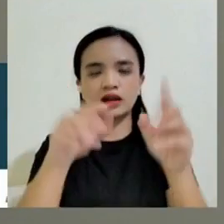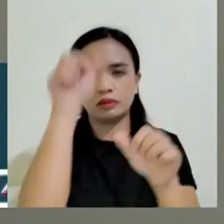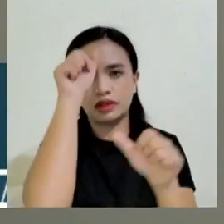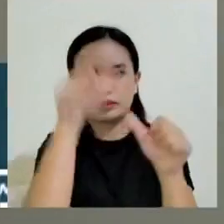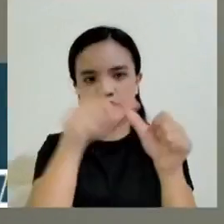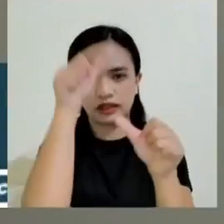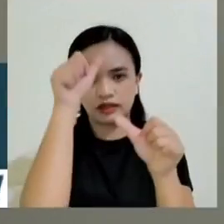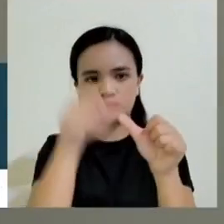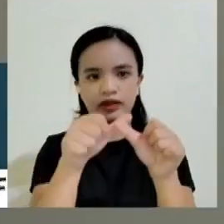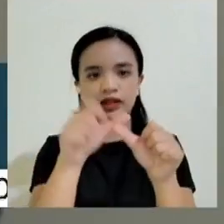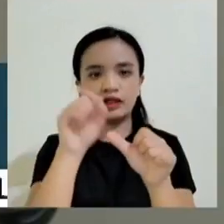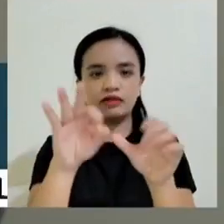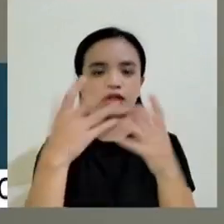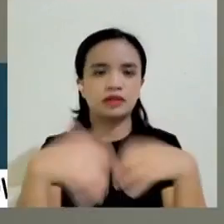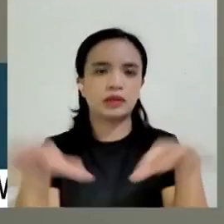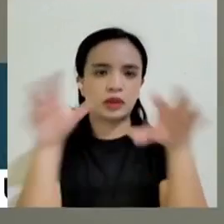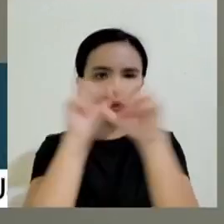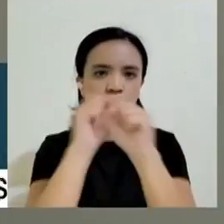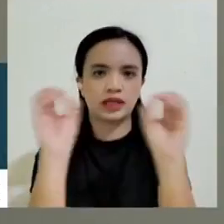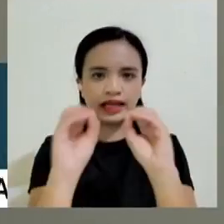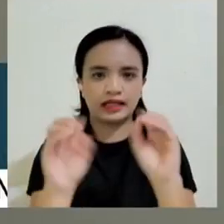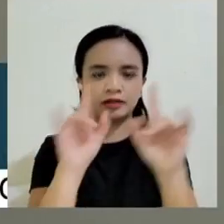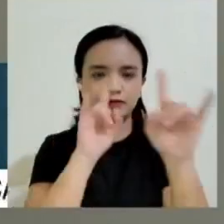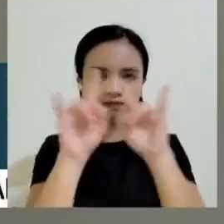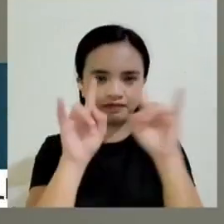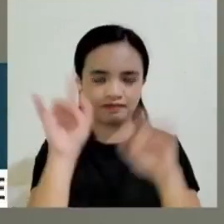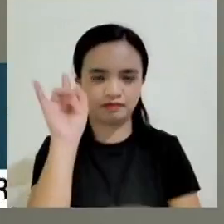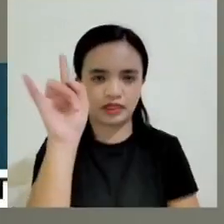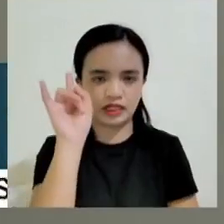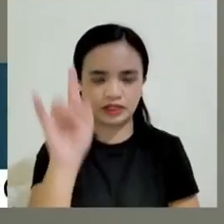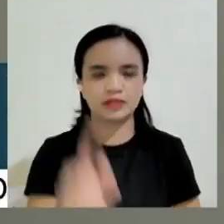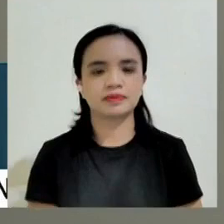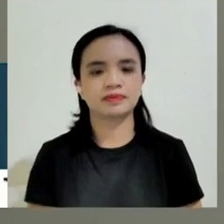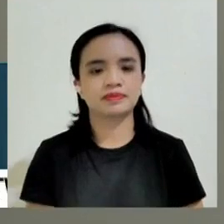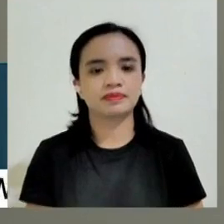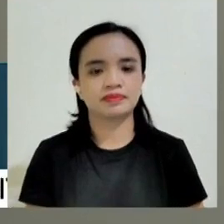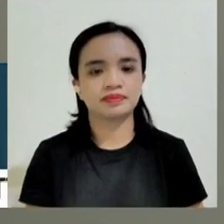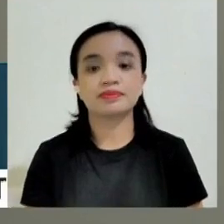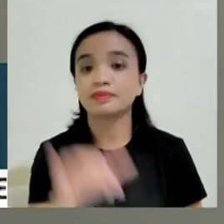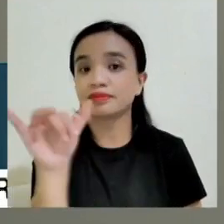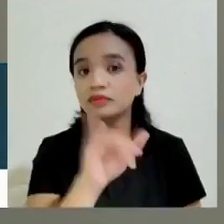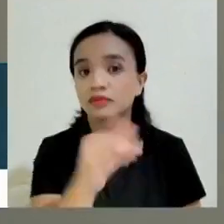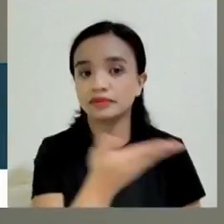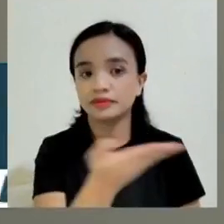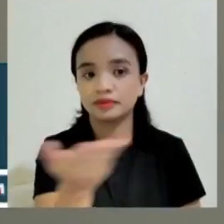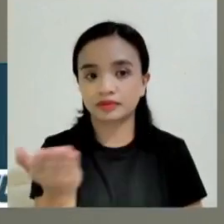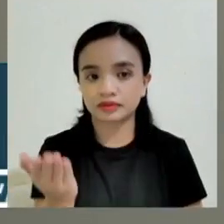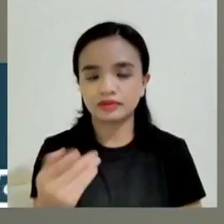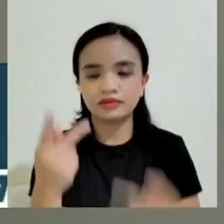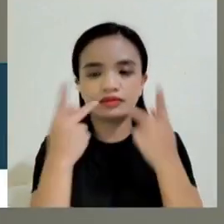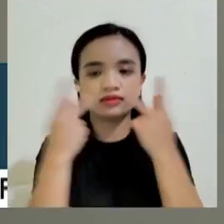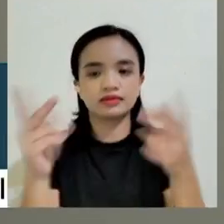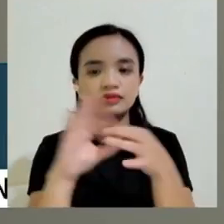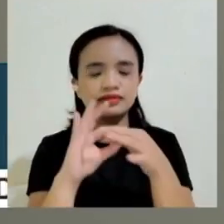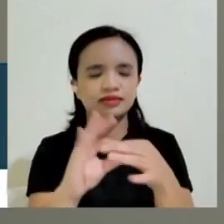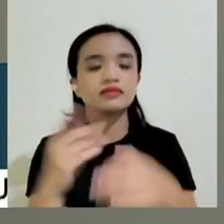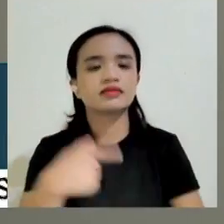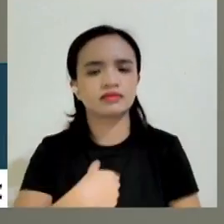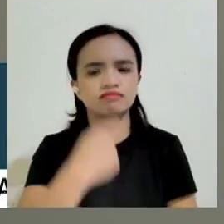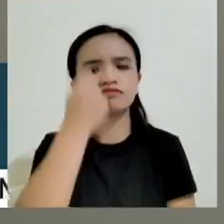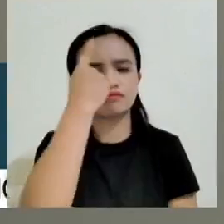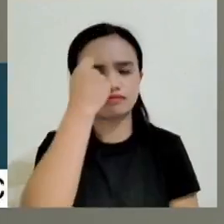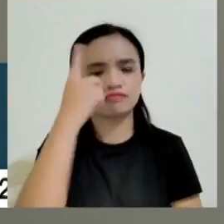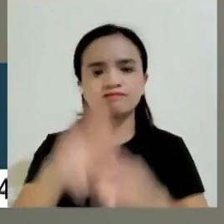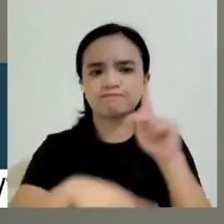ends. Because much like you guys in the realm of public relations, I understand that people don't just